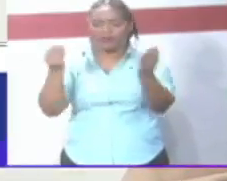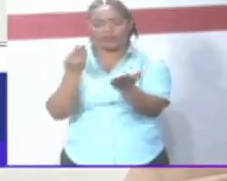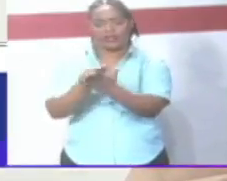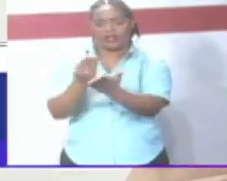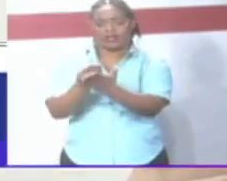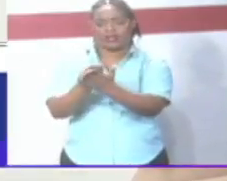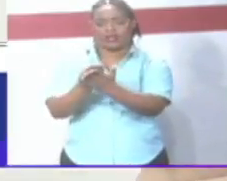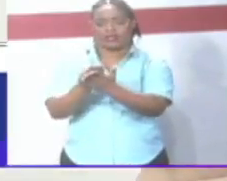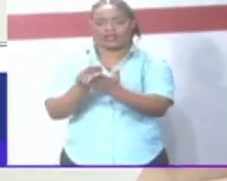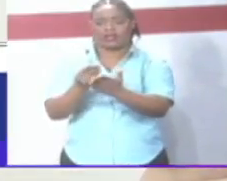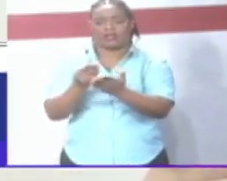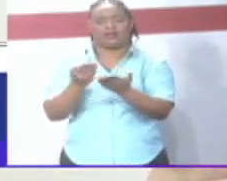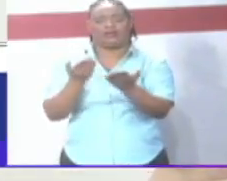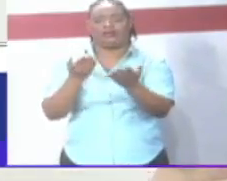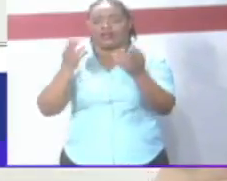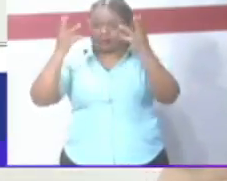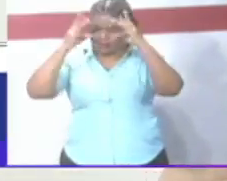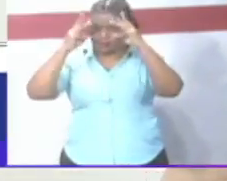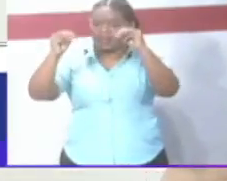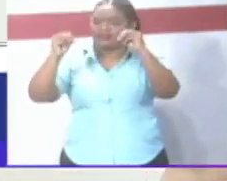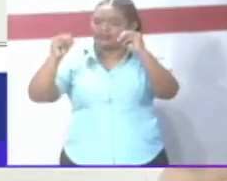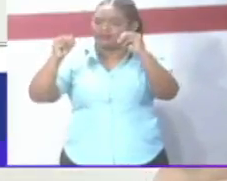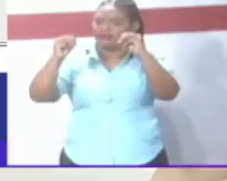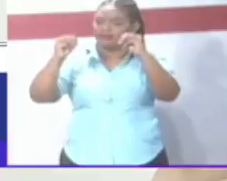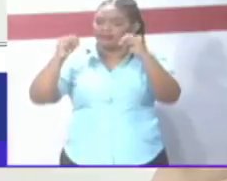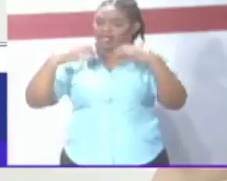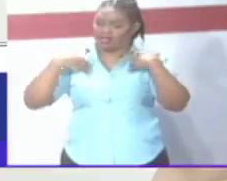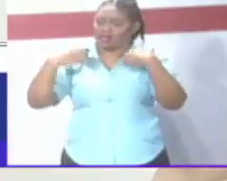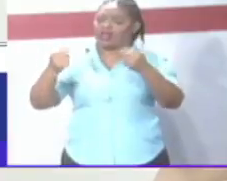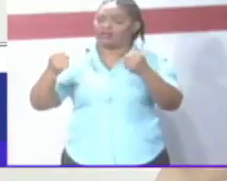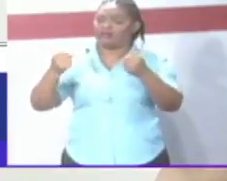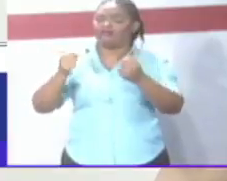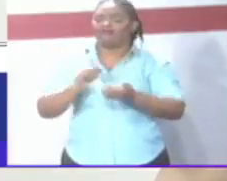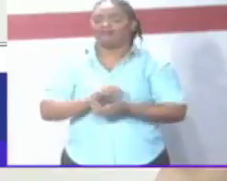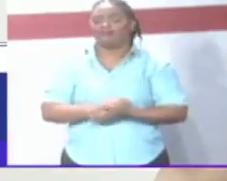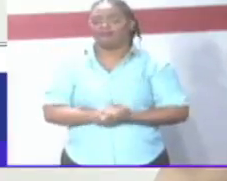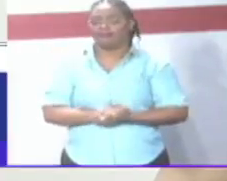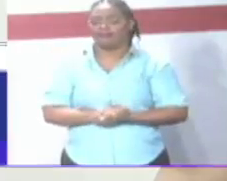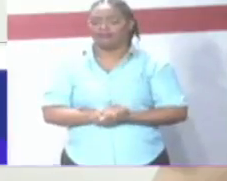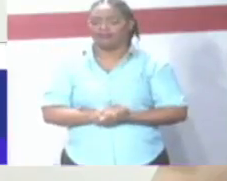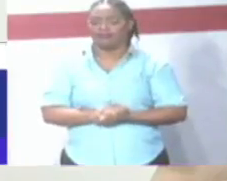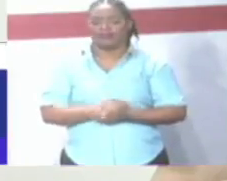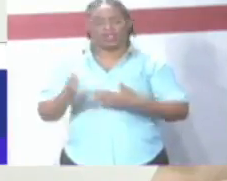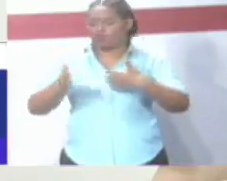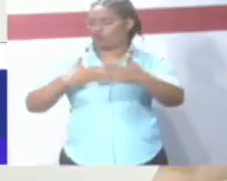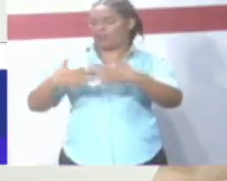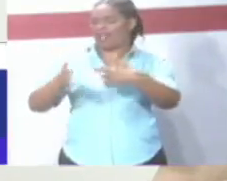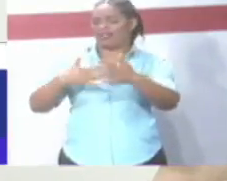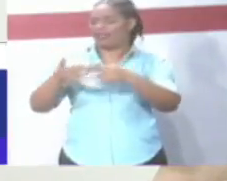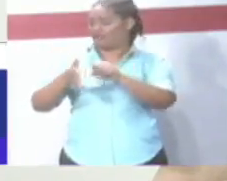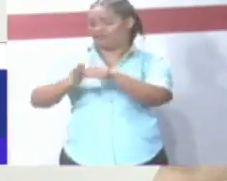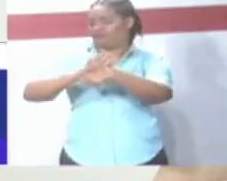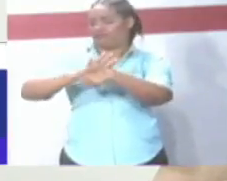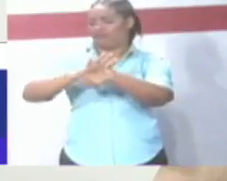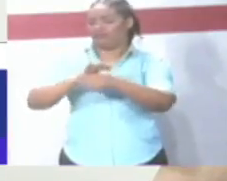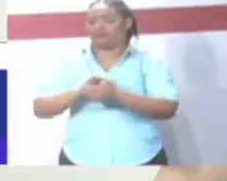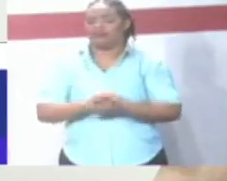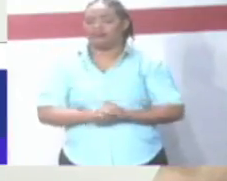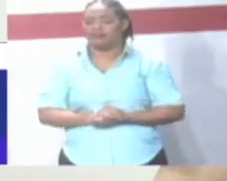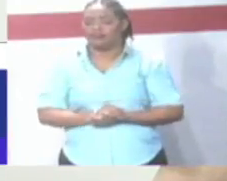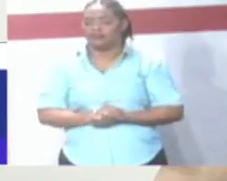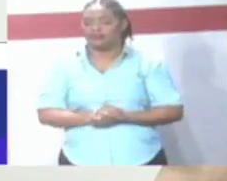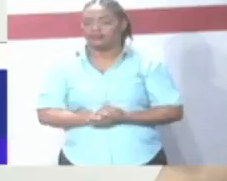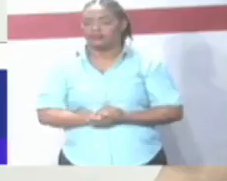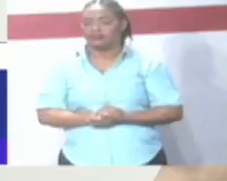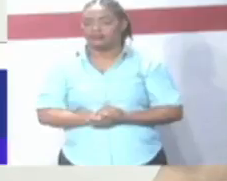COVID response, as I indicated at a press conference a couple of weeks ago, from the start of the response about a month